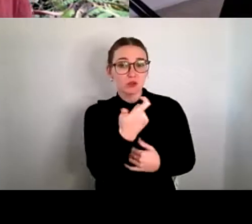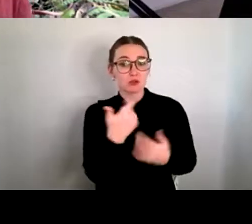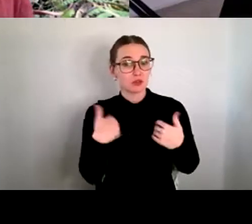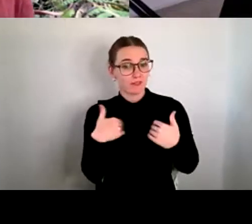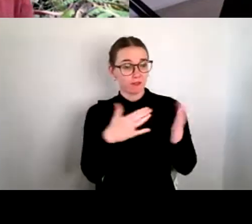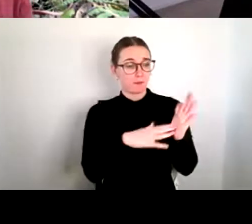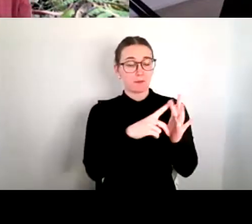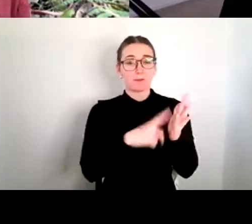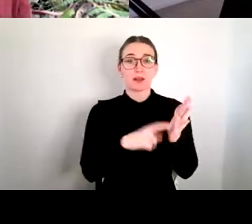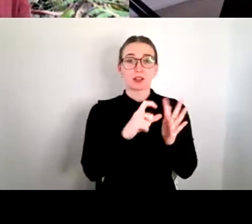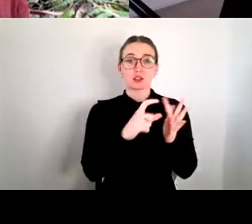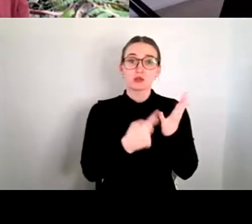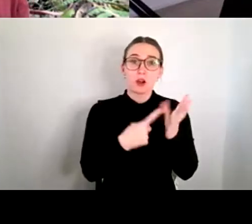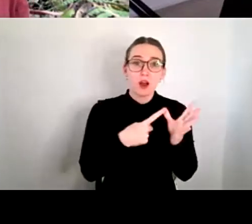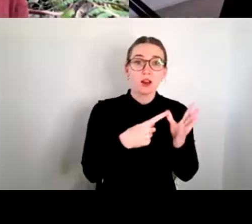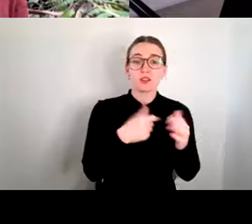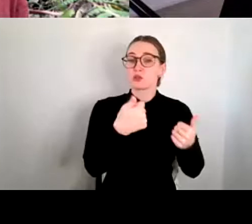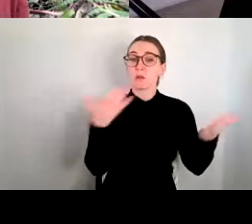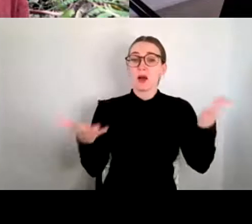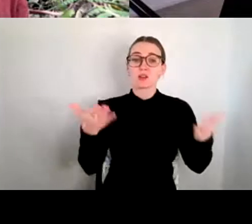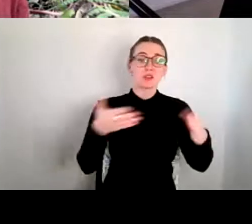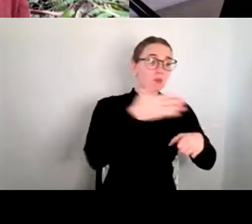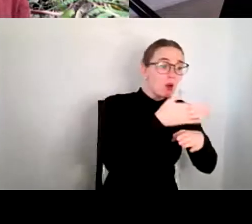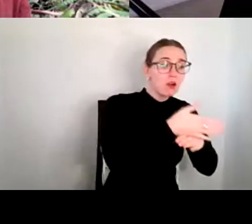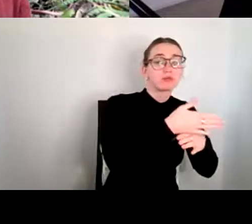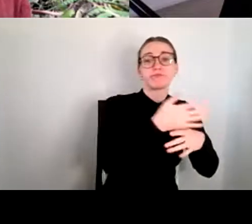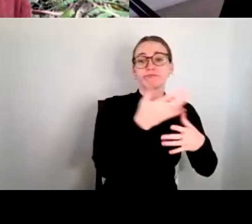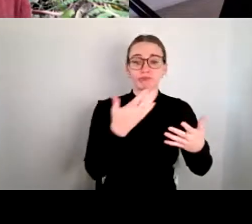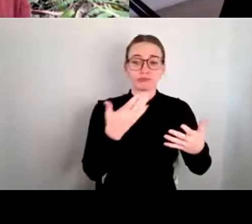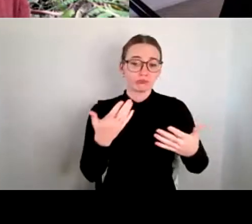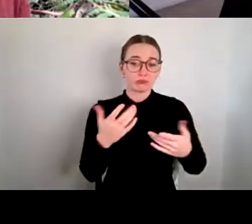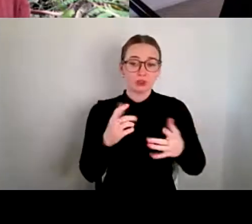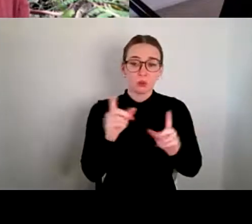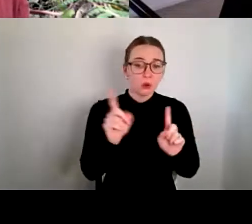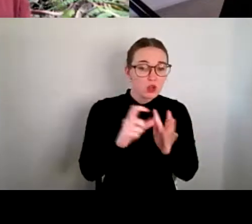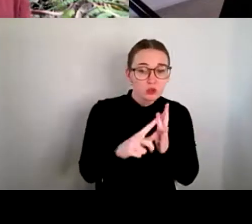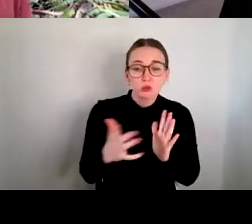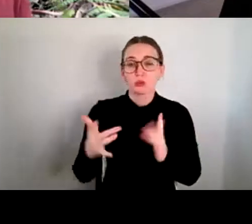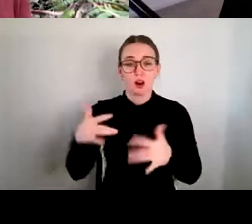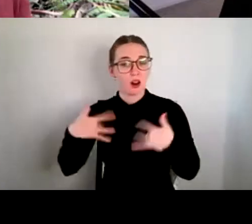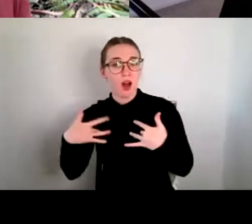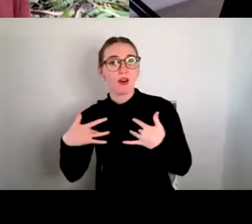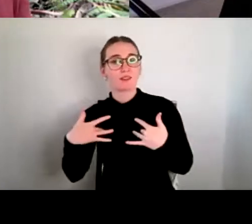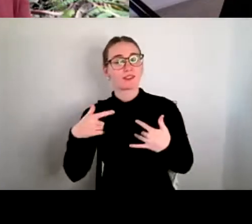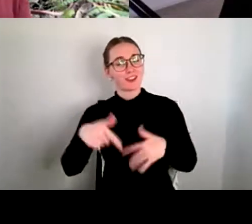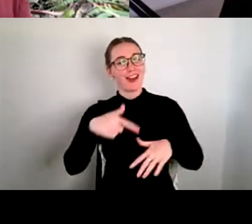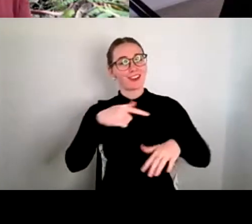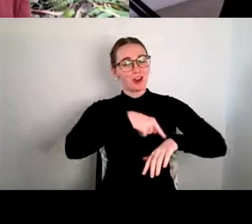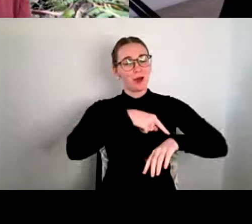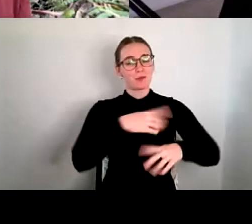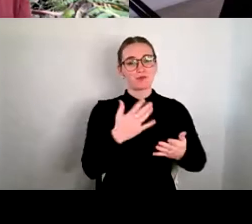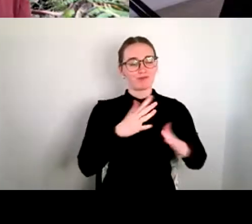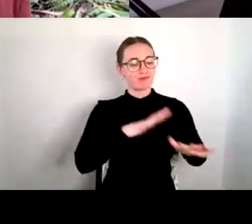of work and practice and life and slowness, much more slowness in my life then. And my ideal day was